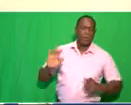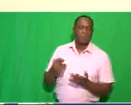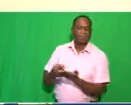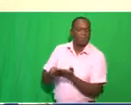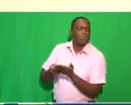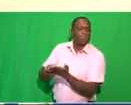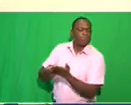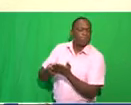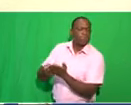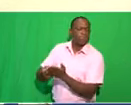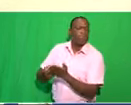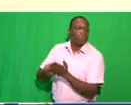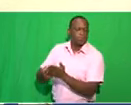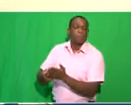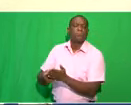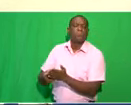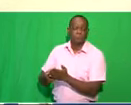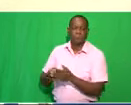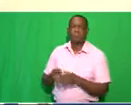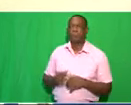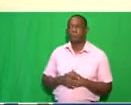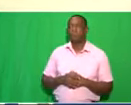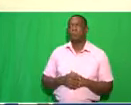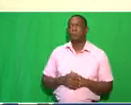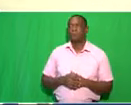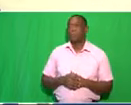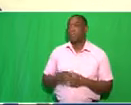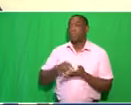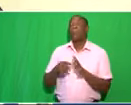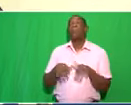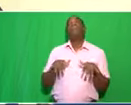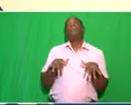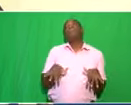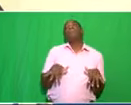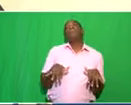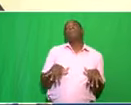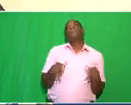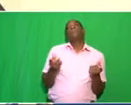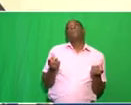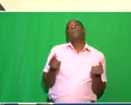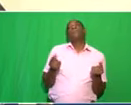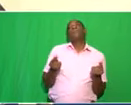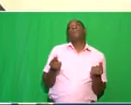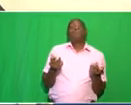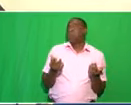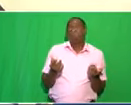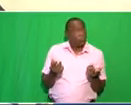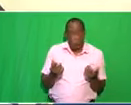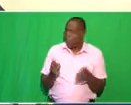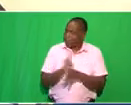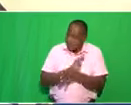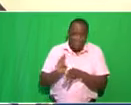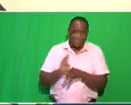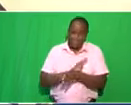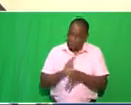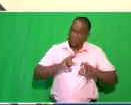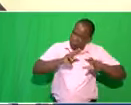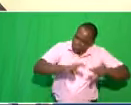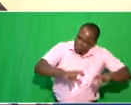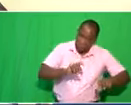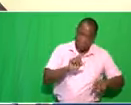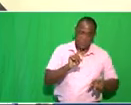engagement at all. It is a consultation, and of course we are eager to have you participate. But before